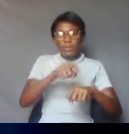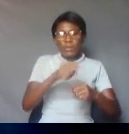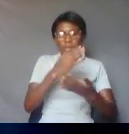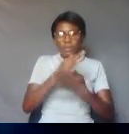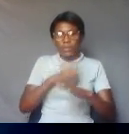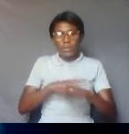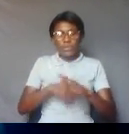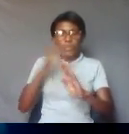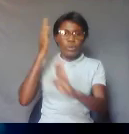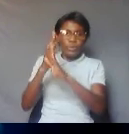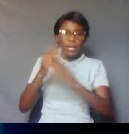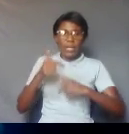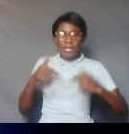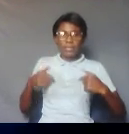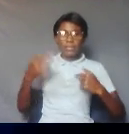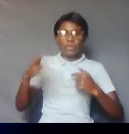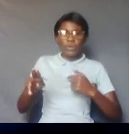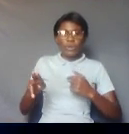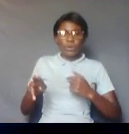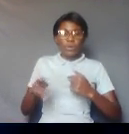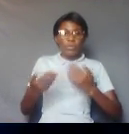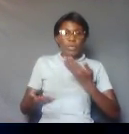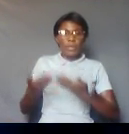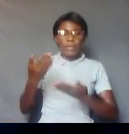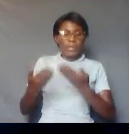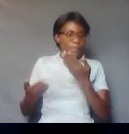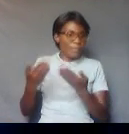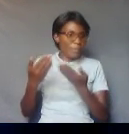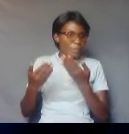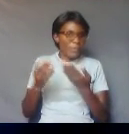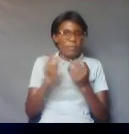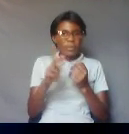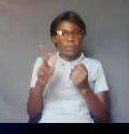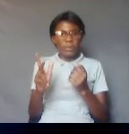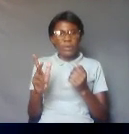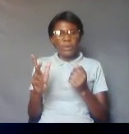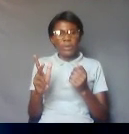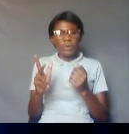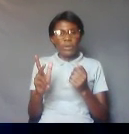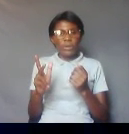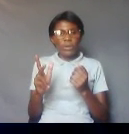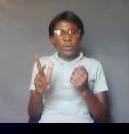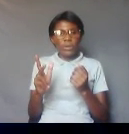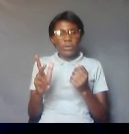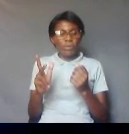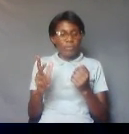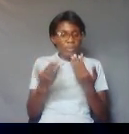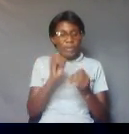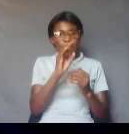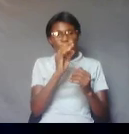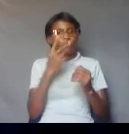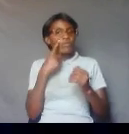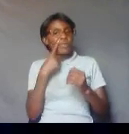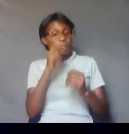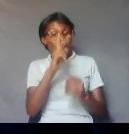or a network partner that can help to charter the support or the action. But the whole point is